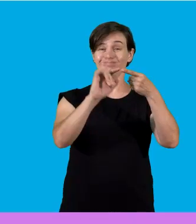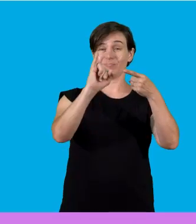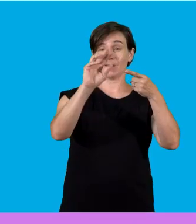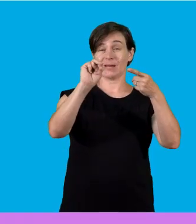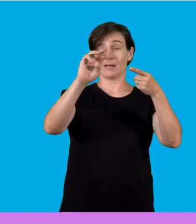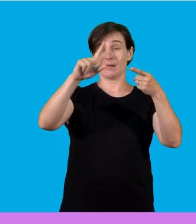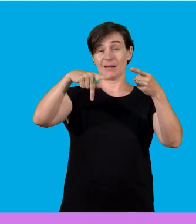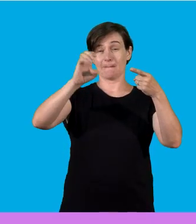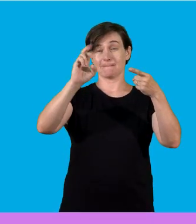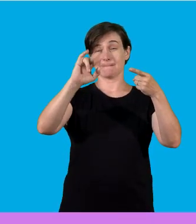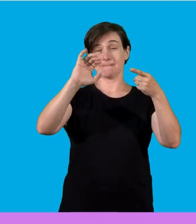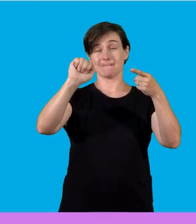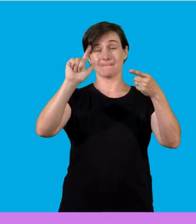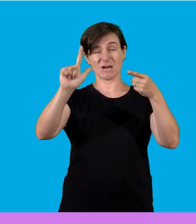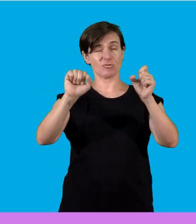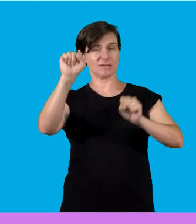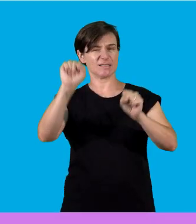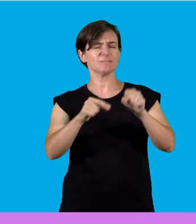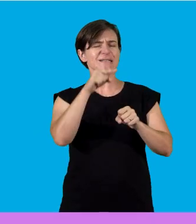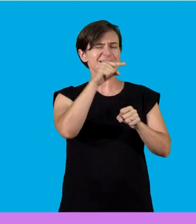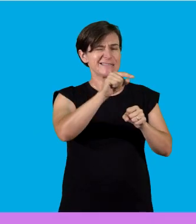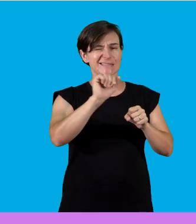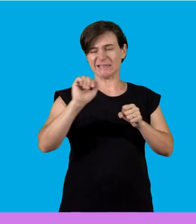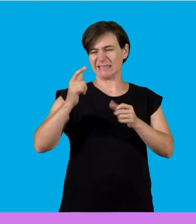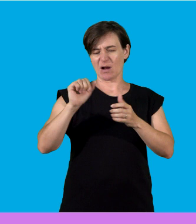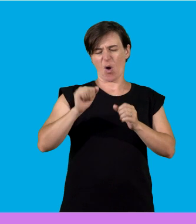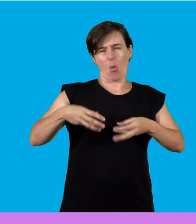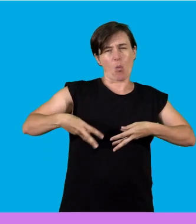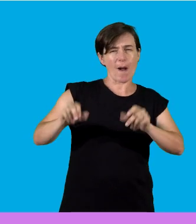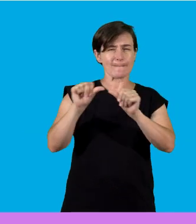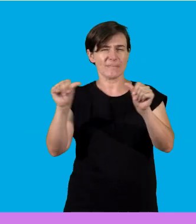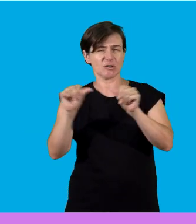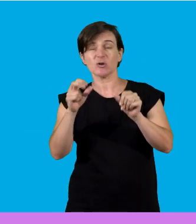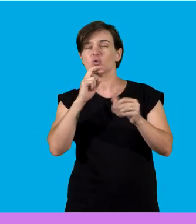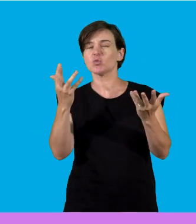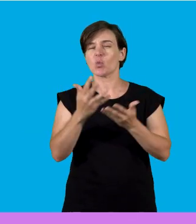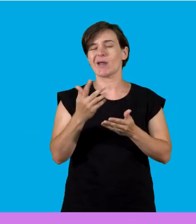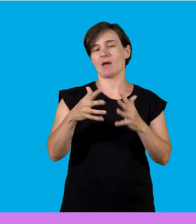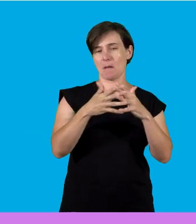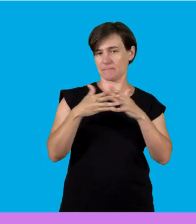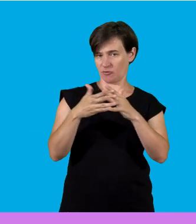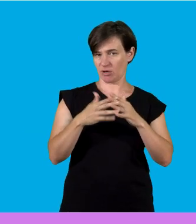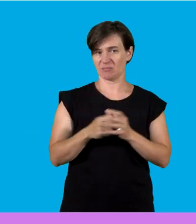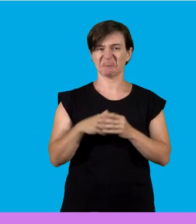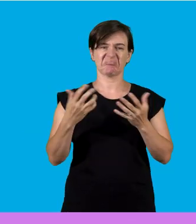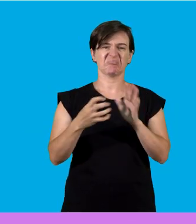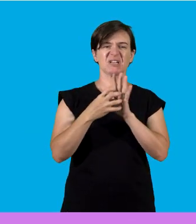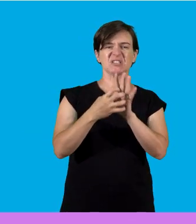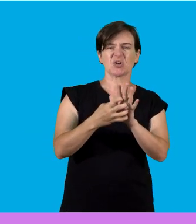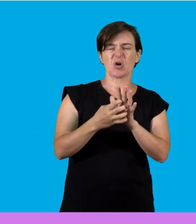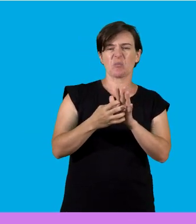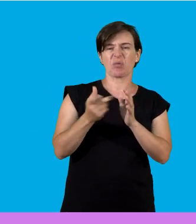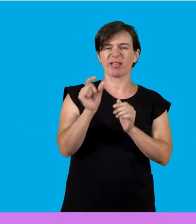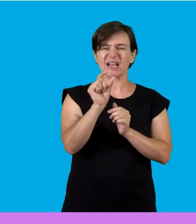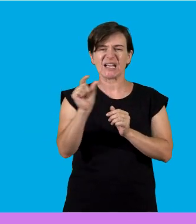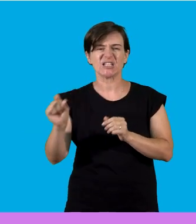The first one, imperial system, a system of measurement used mostly in the USA.